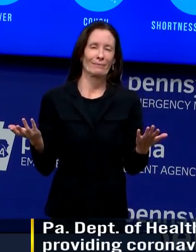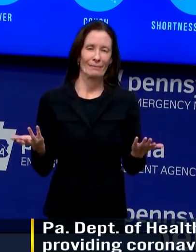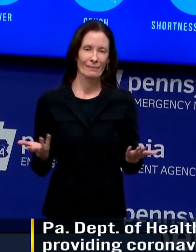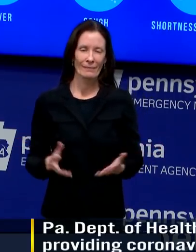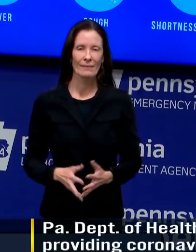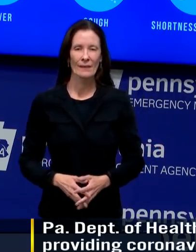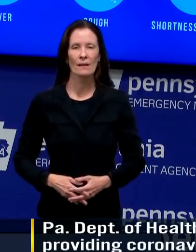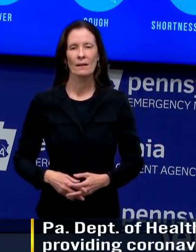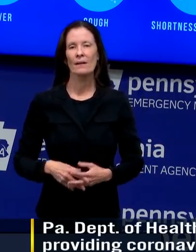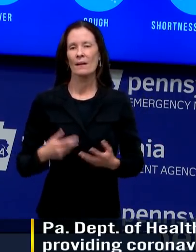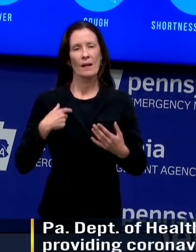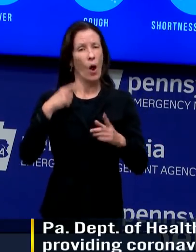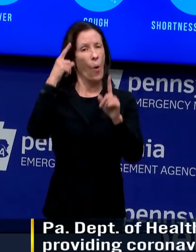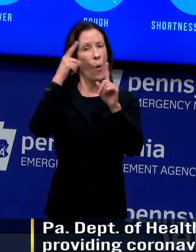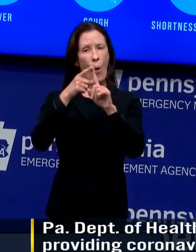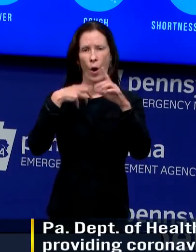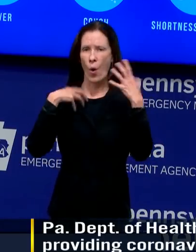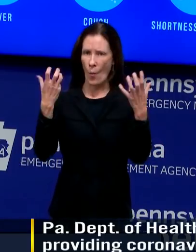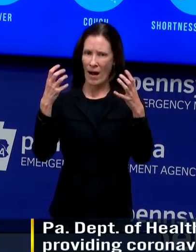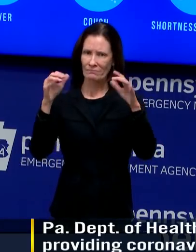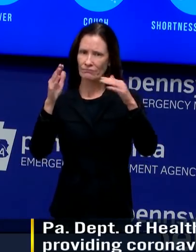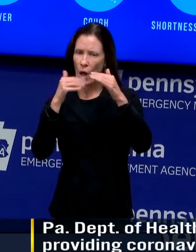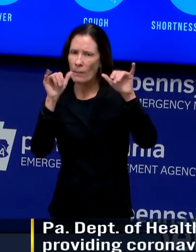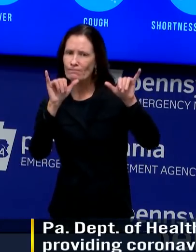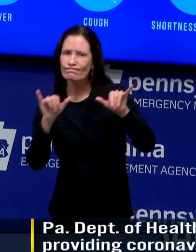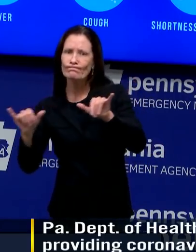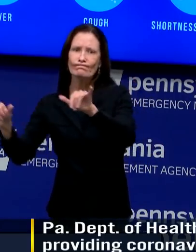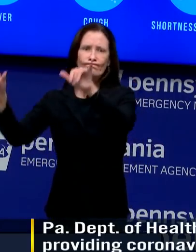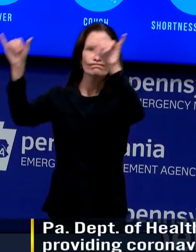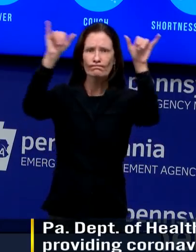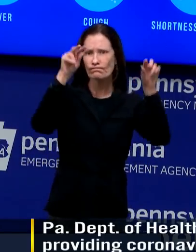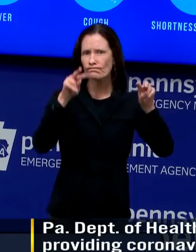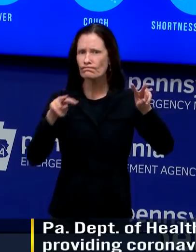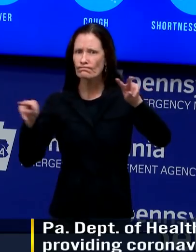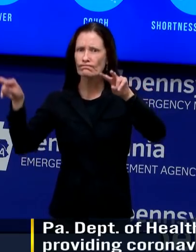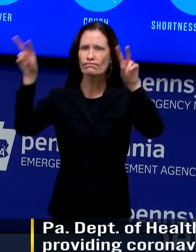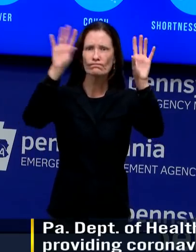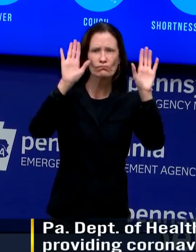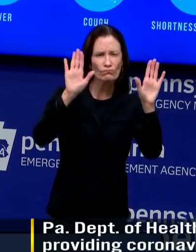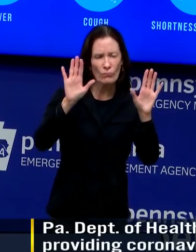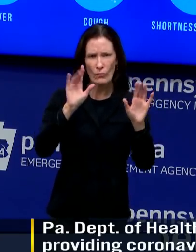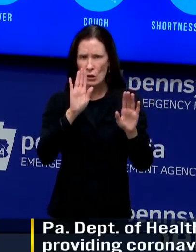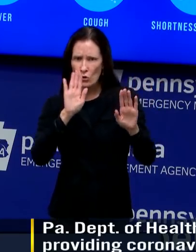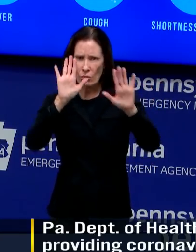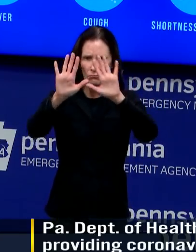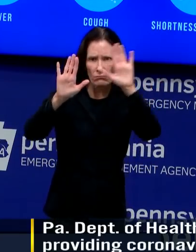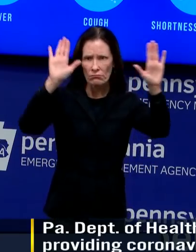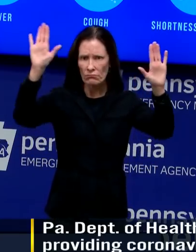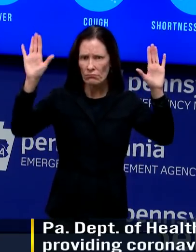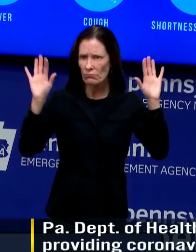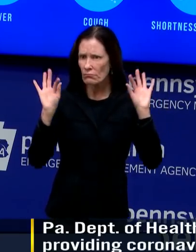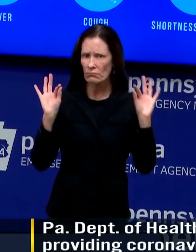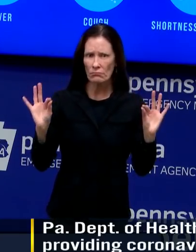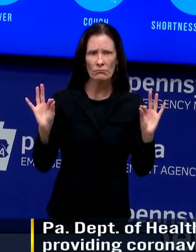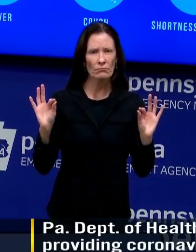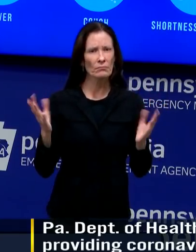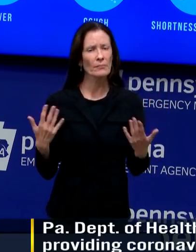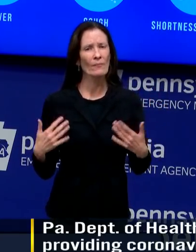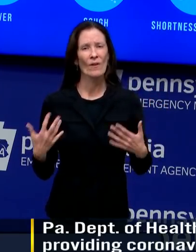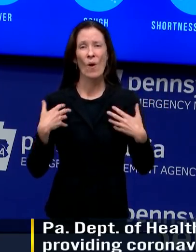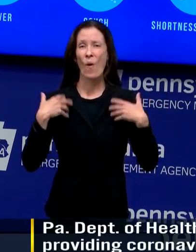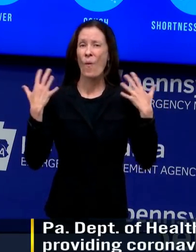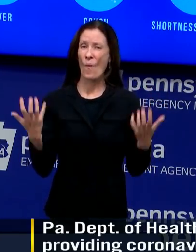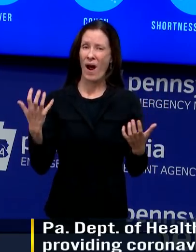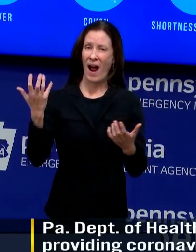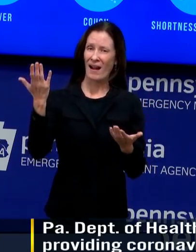metric, and let's all of us recognize and agree that what we're trying to get to is a place where there is truly a minimal impact